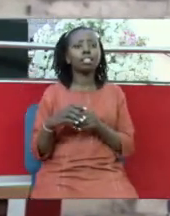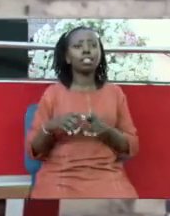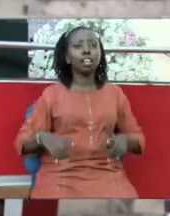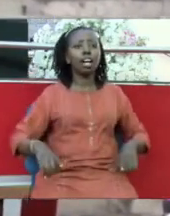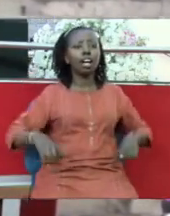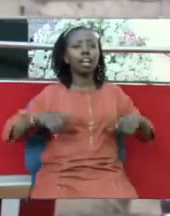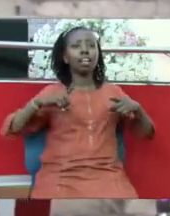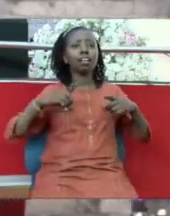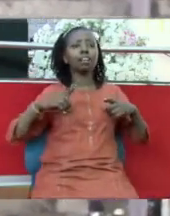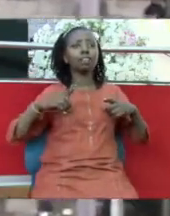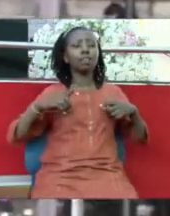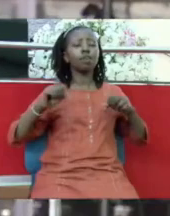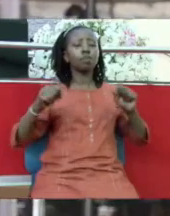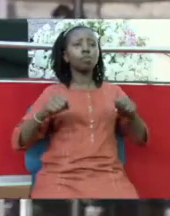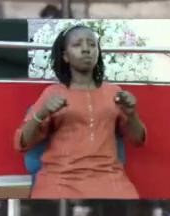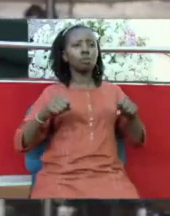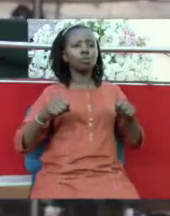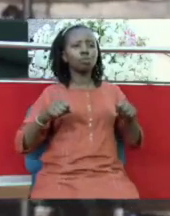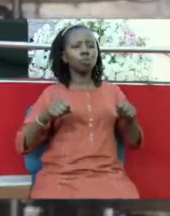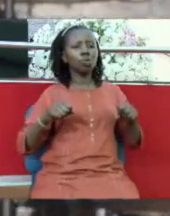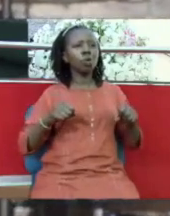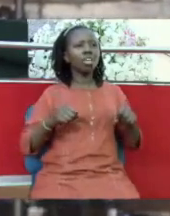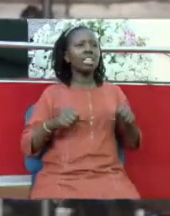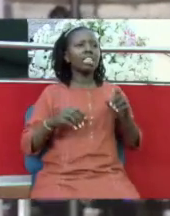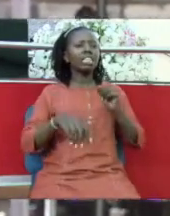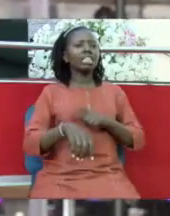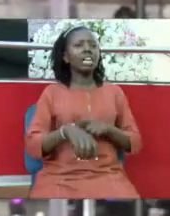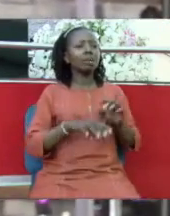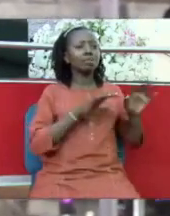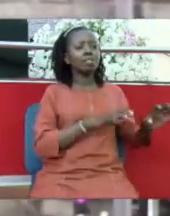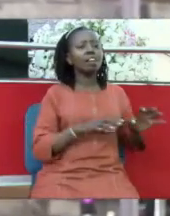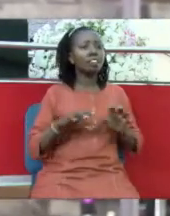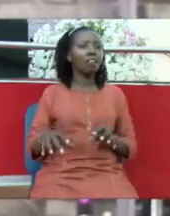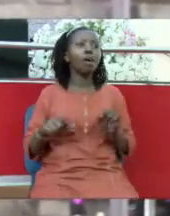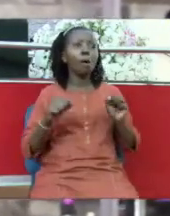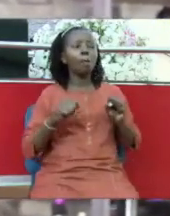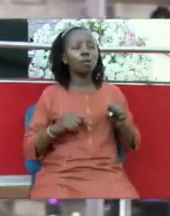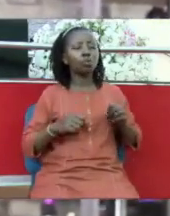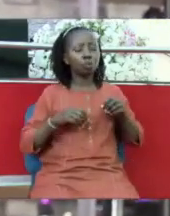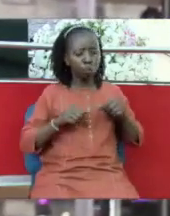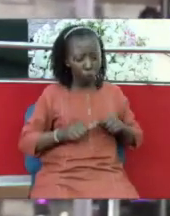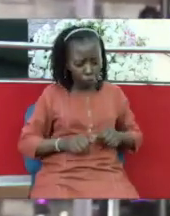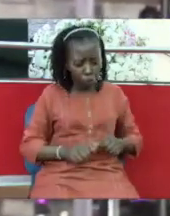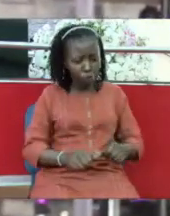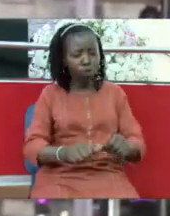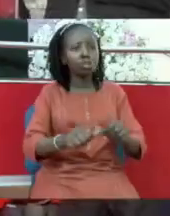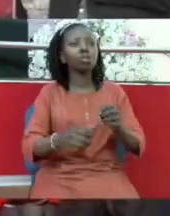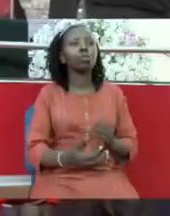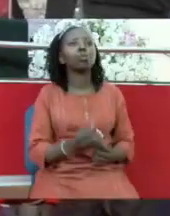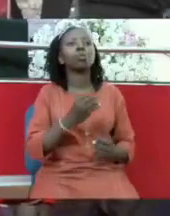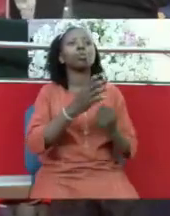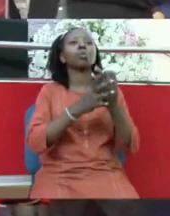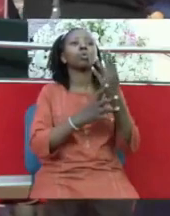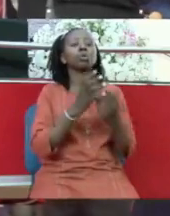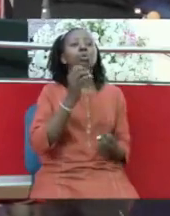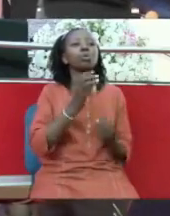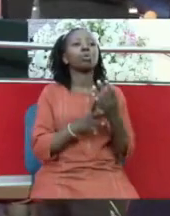And you are able to endure the circumstances of today. ukahimili hali